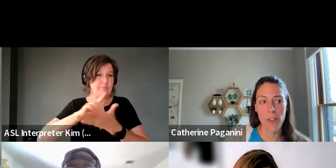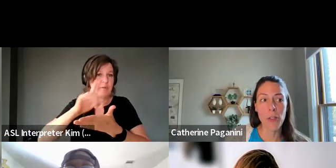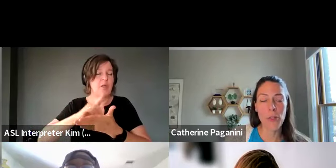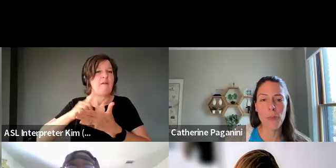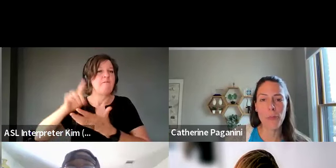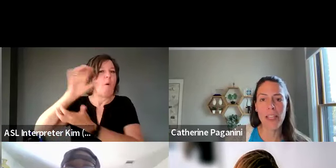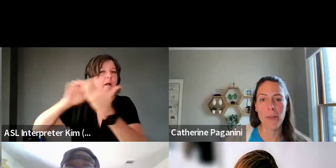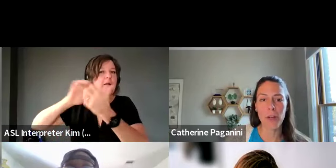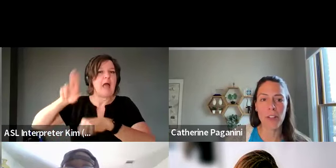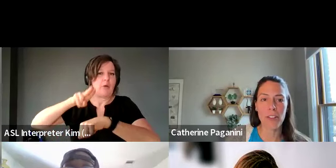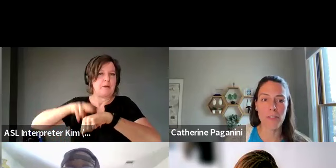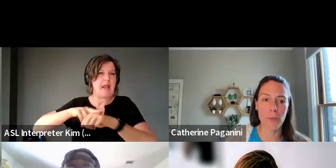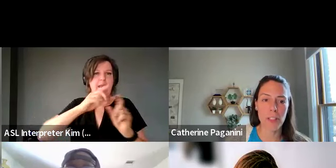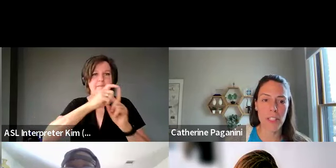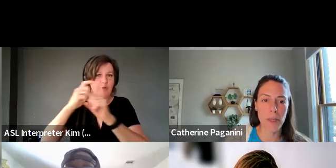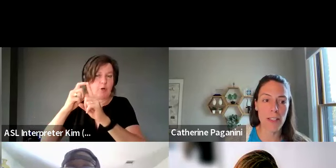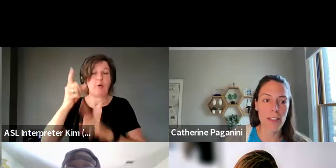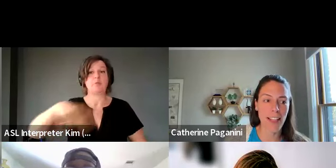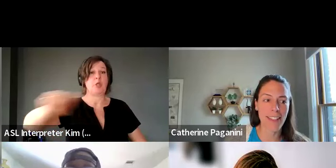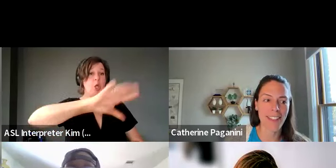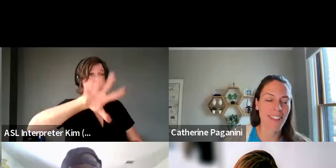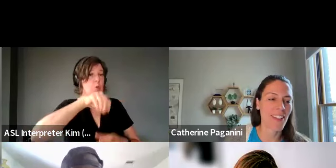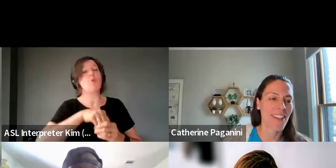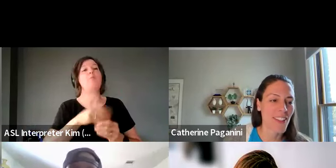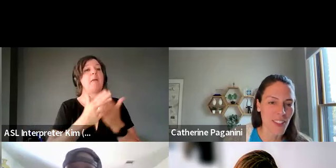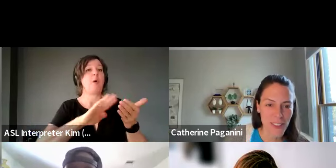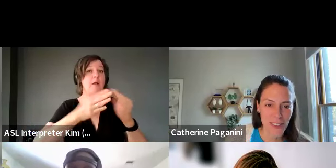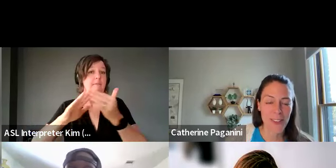Basically, you being part of the community means that